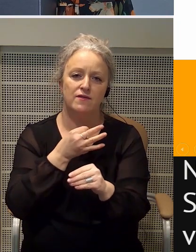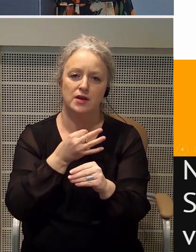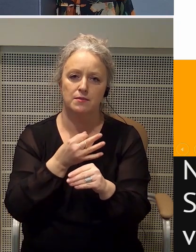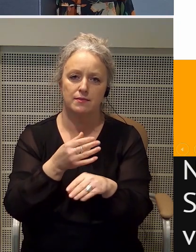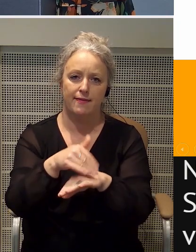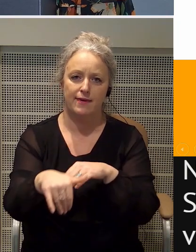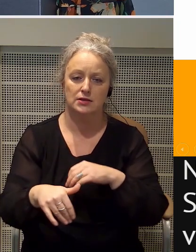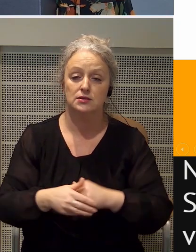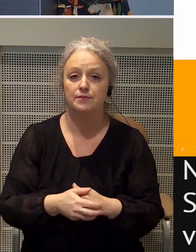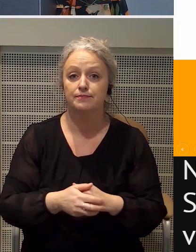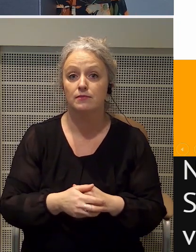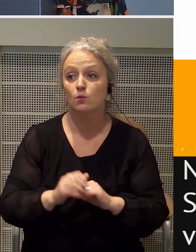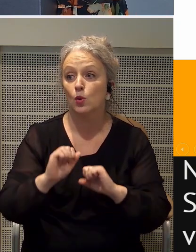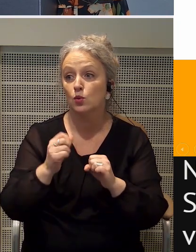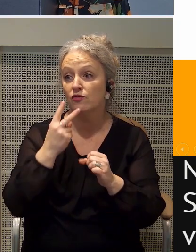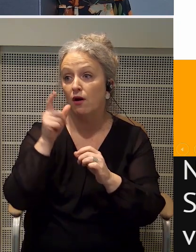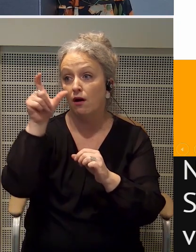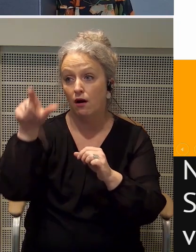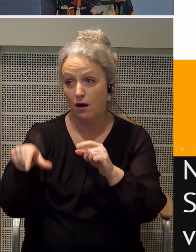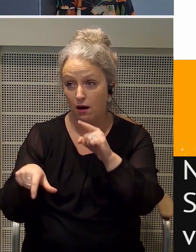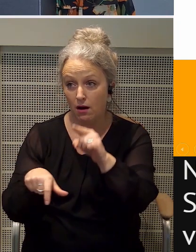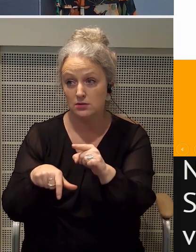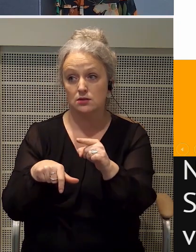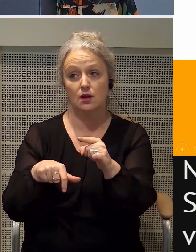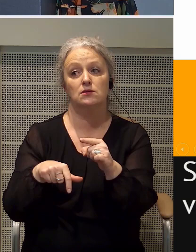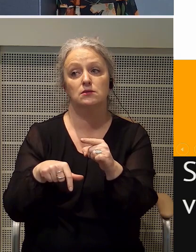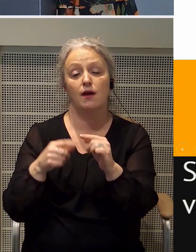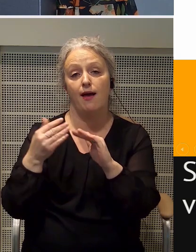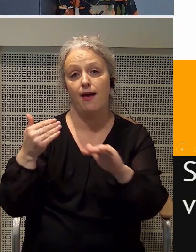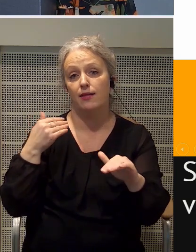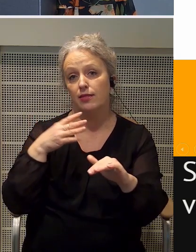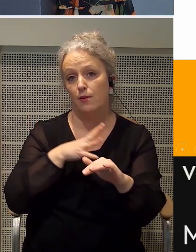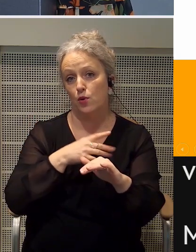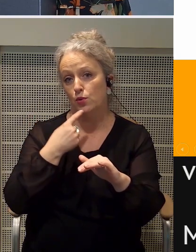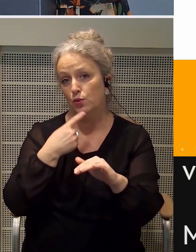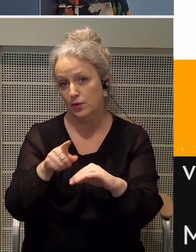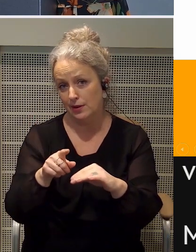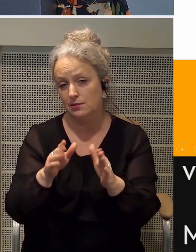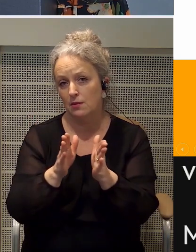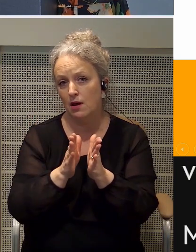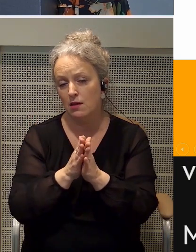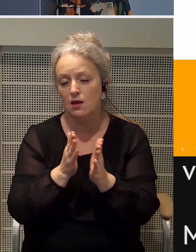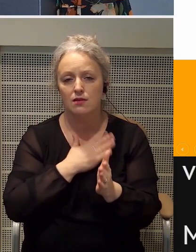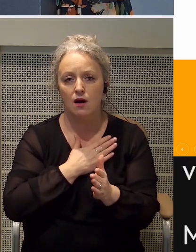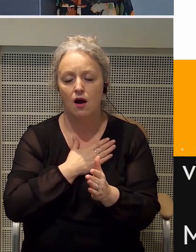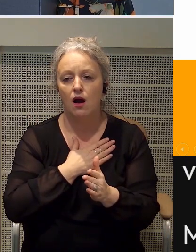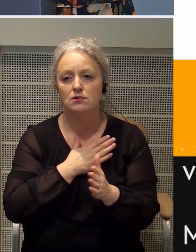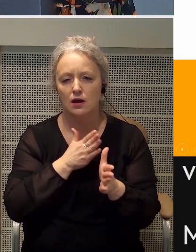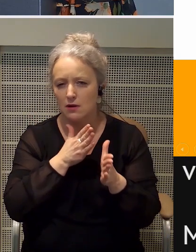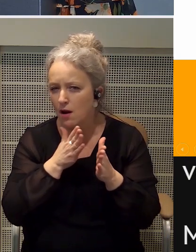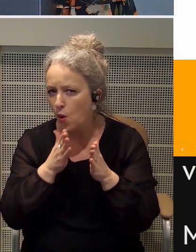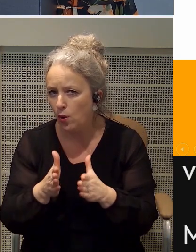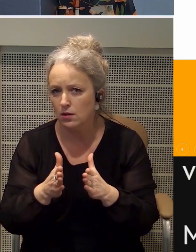or was willing to allocate funds to help out these children. And this is the fourth column in the